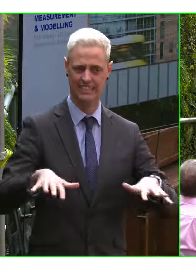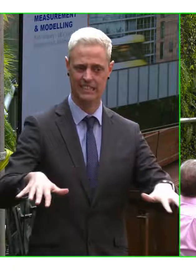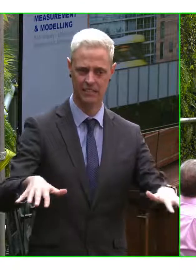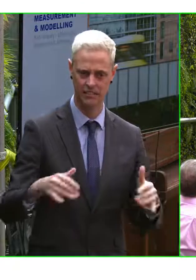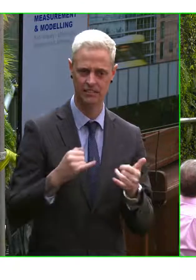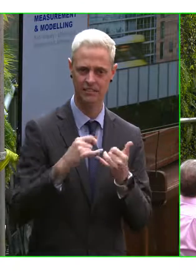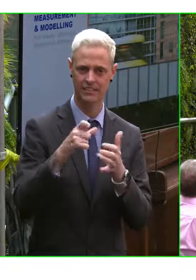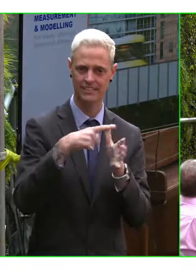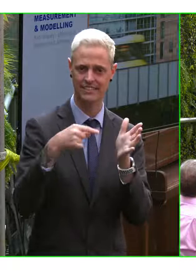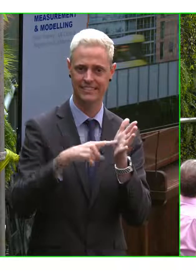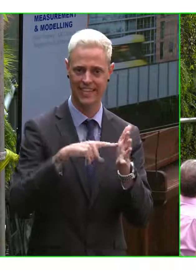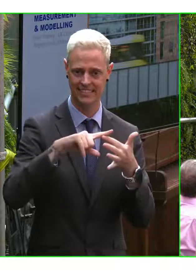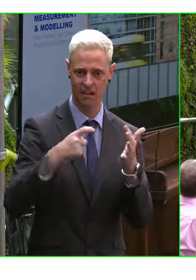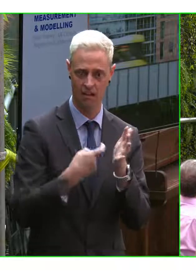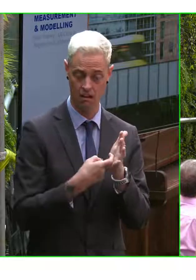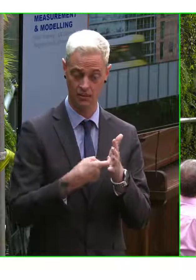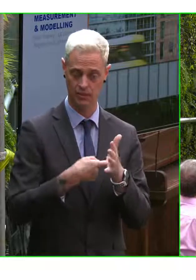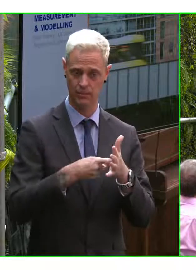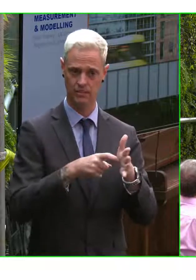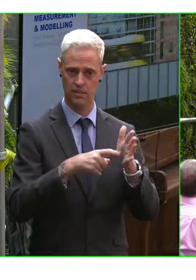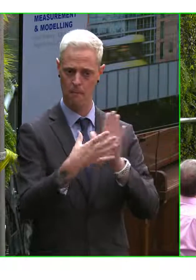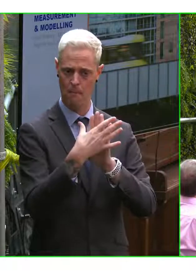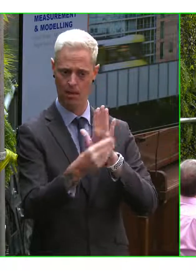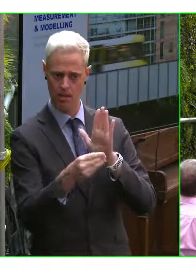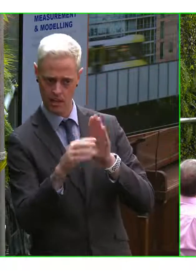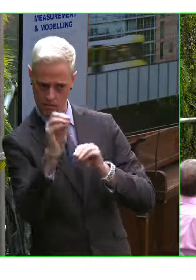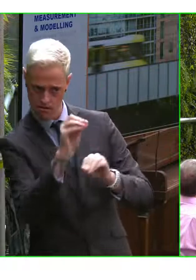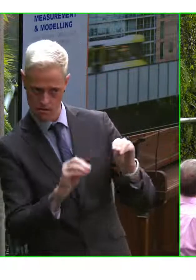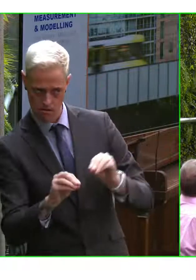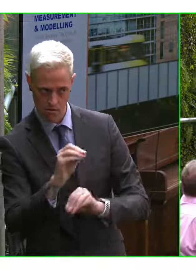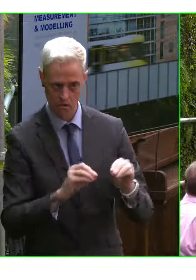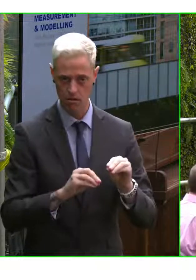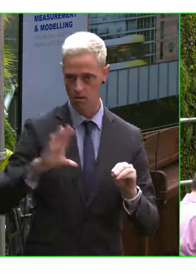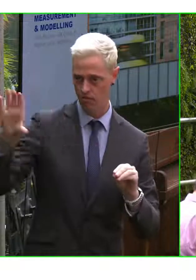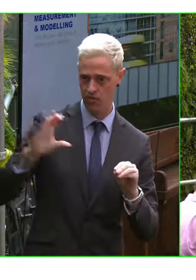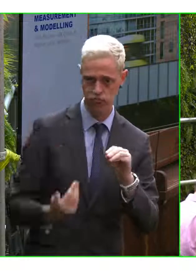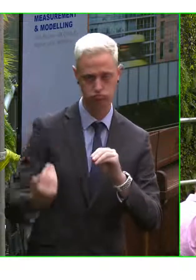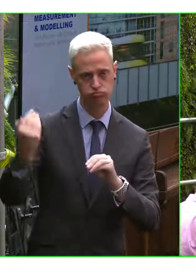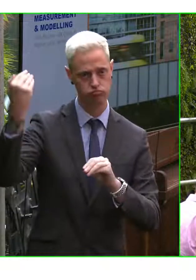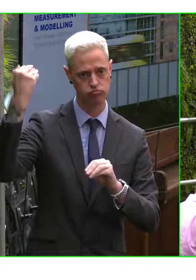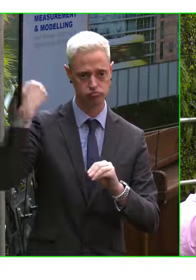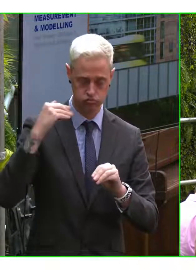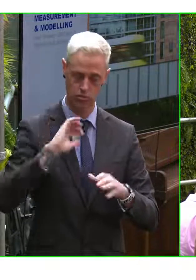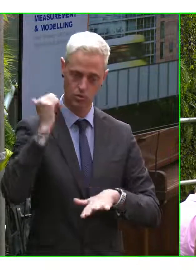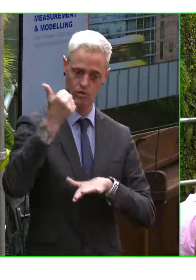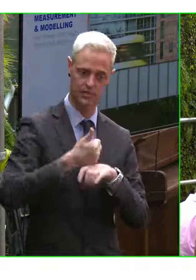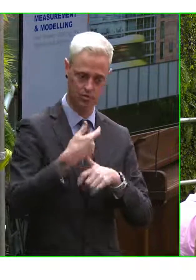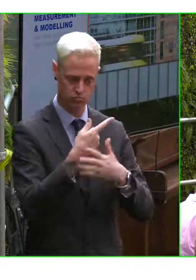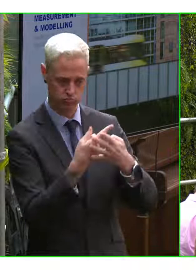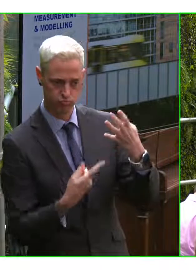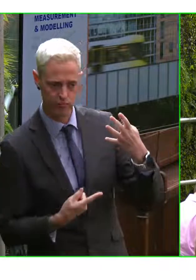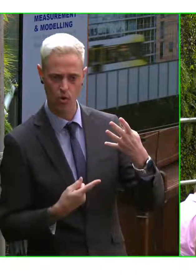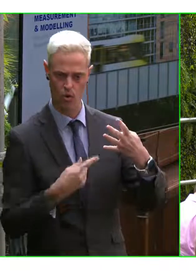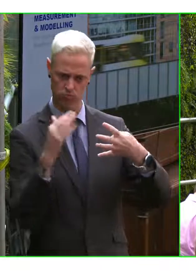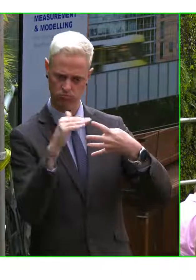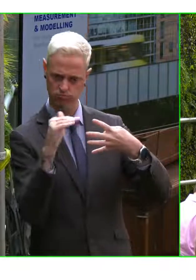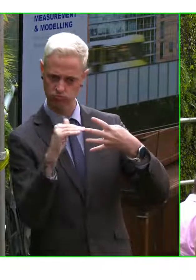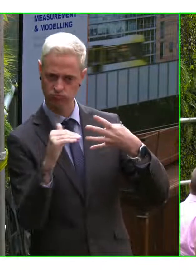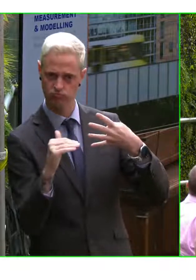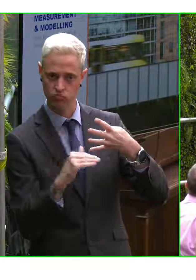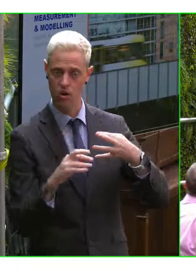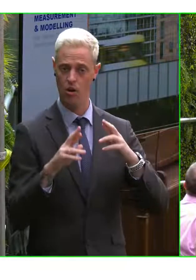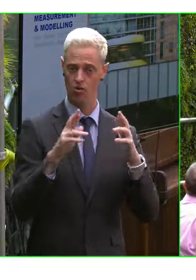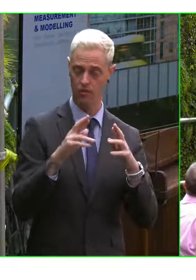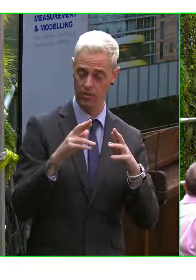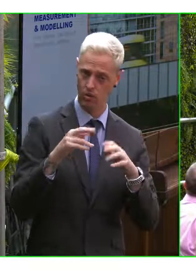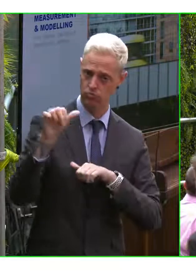was developed here in Manchester, funded by Bayes a number of years ago. And I'm going to do it in 4 relatively, hopefully quick